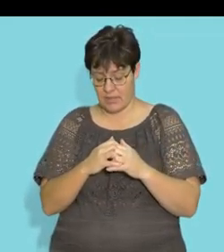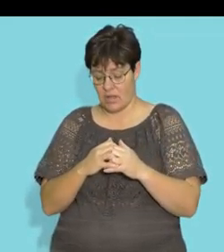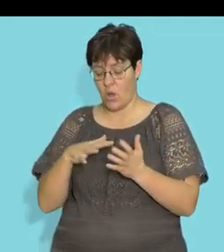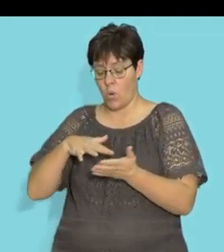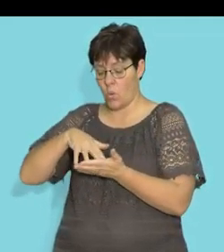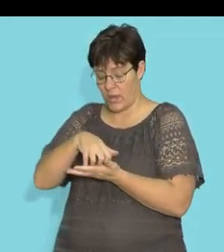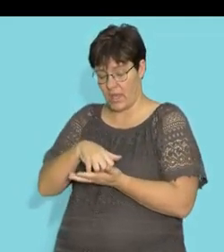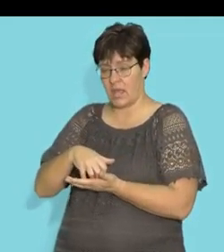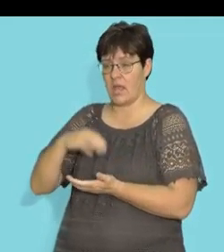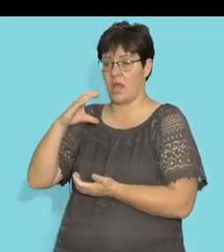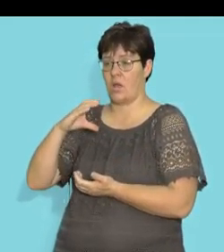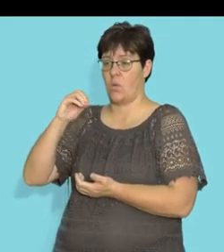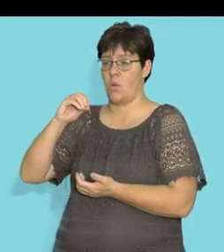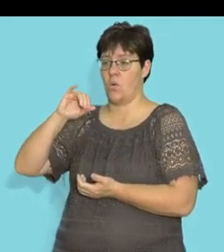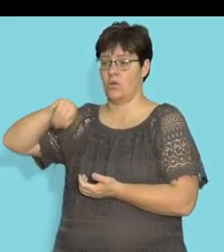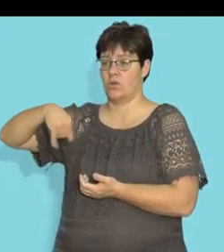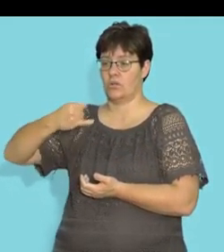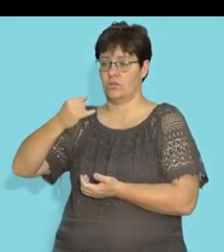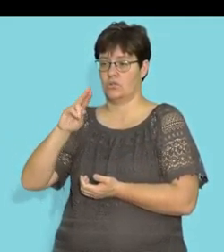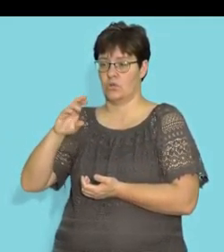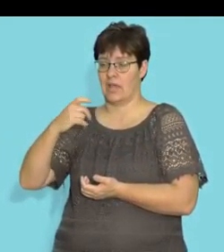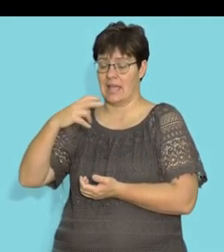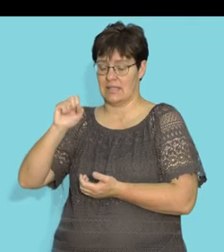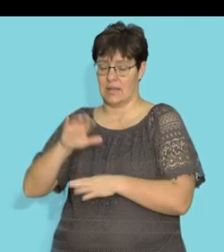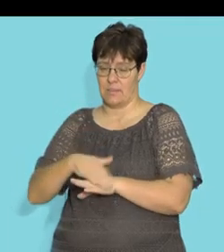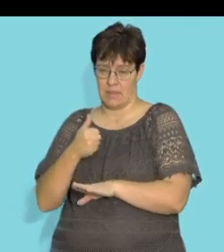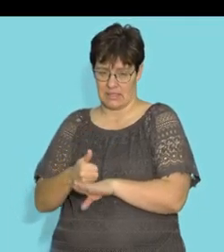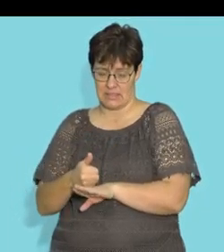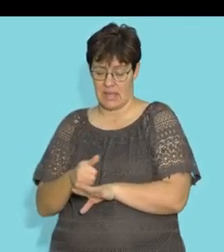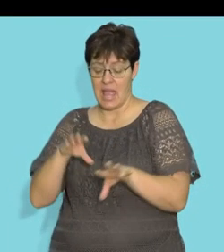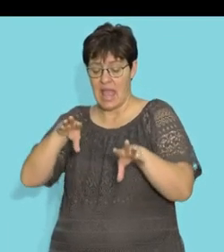strong acid, strong base.